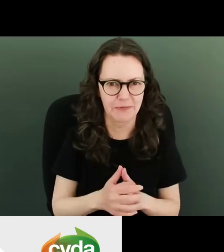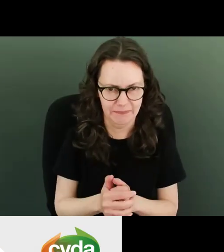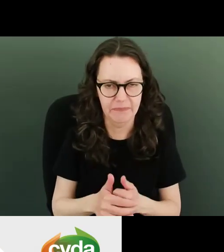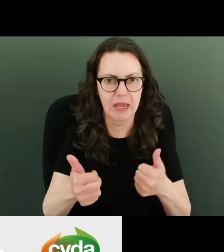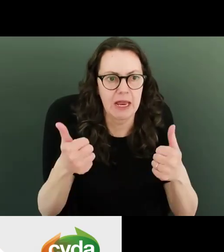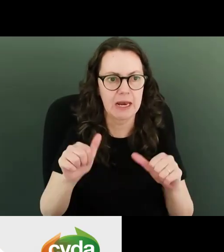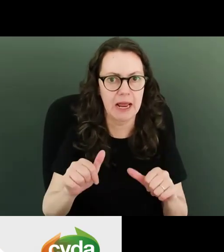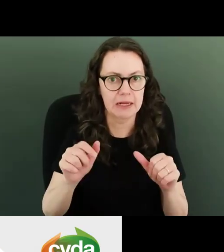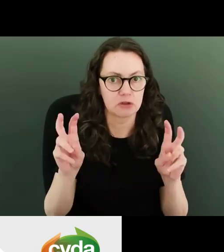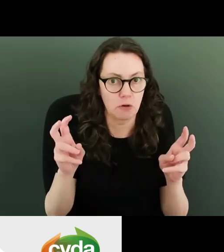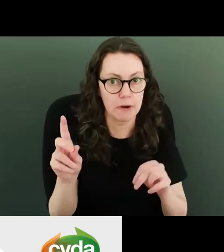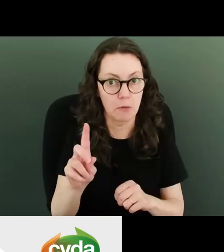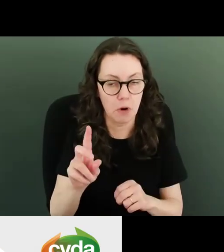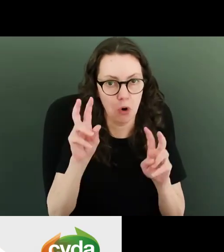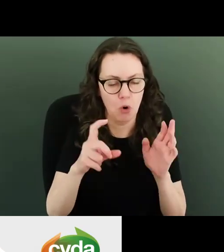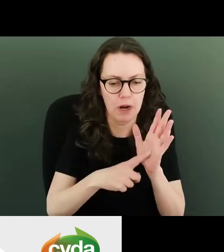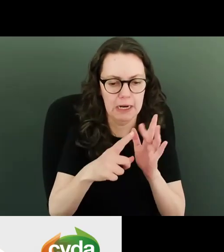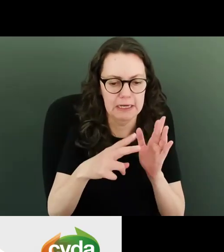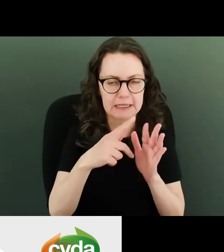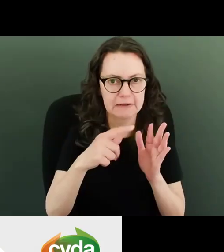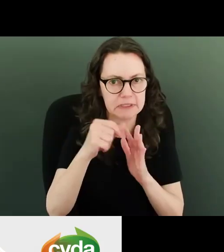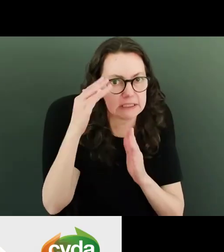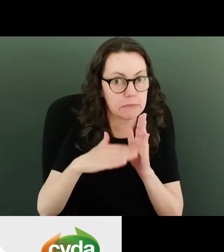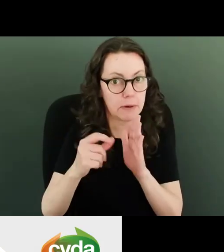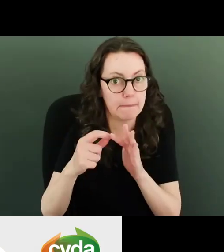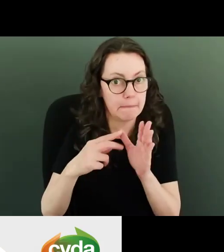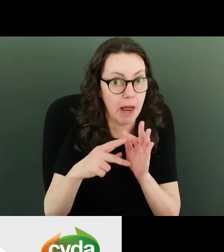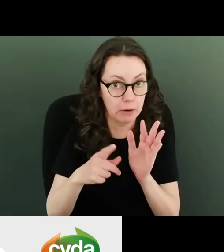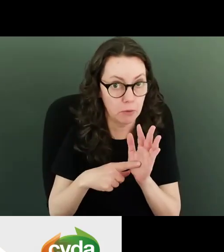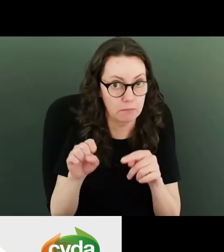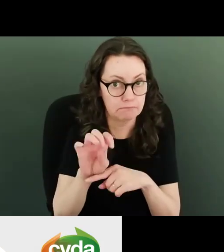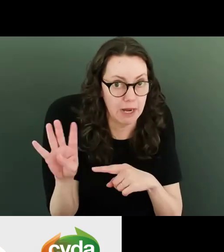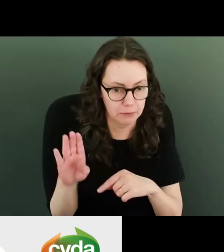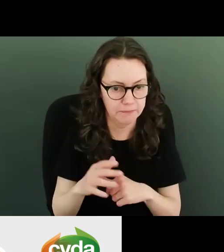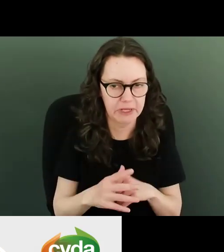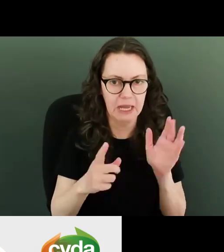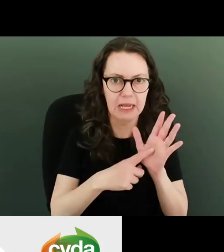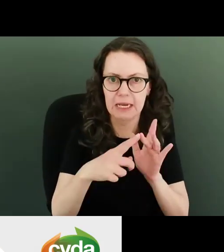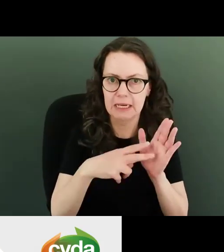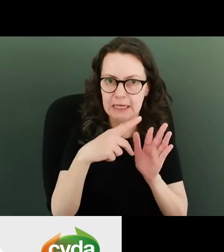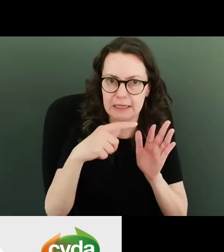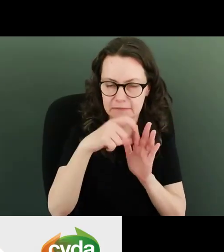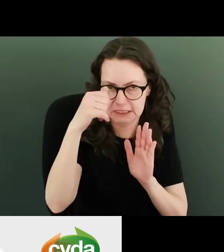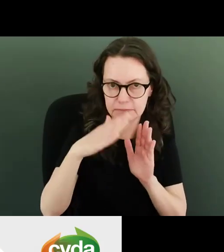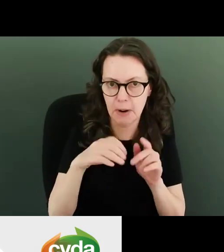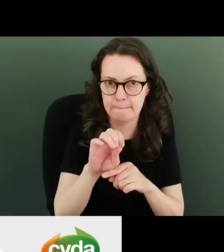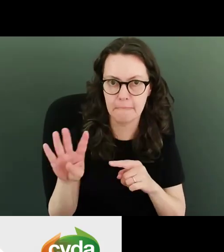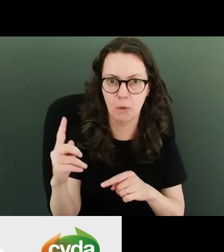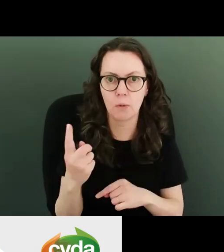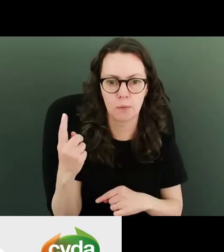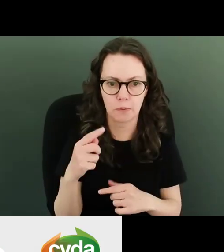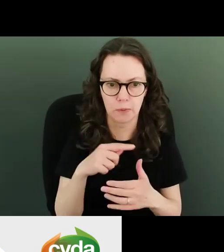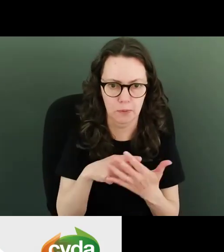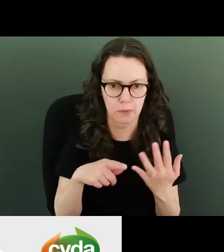the webinar, which we're calling a lived experience panel. And on the lived experience panel today, we have